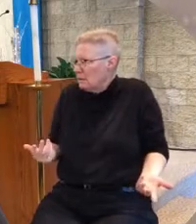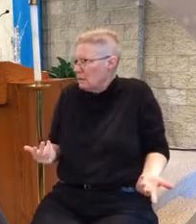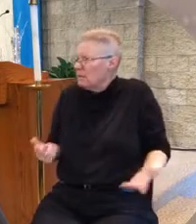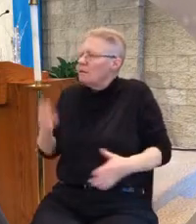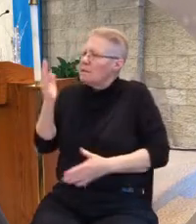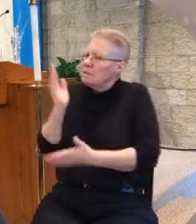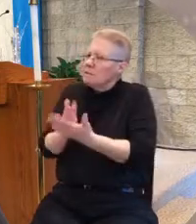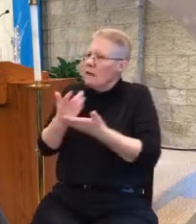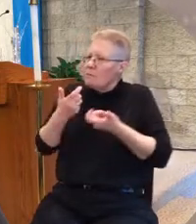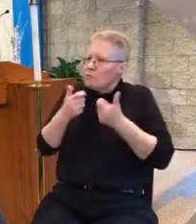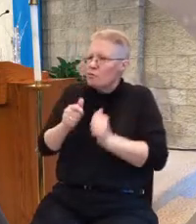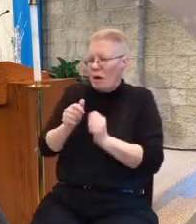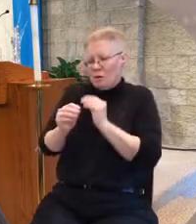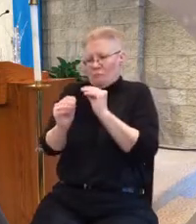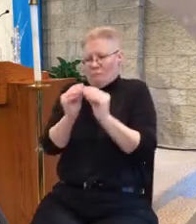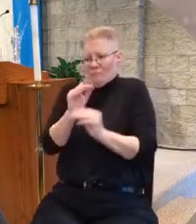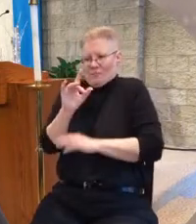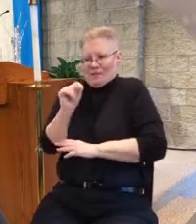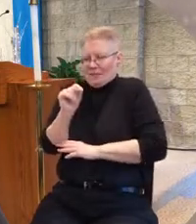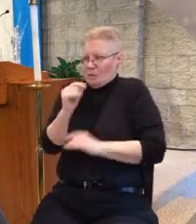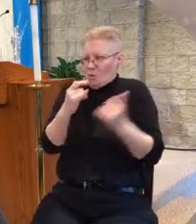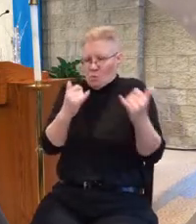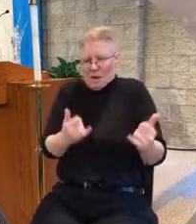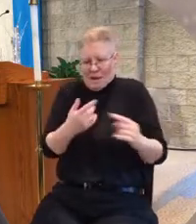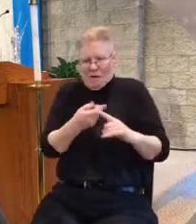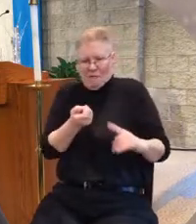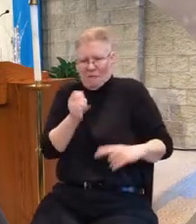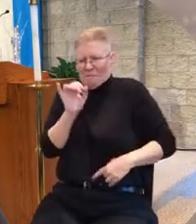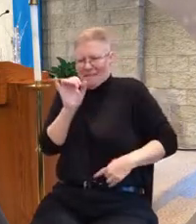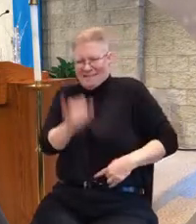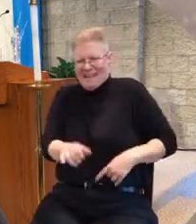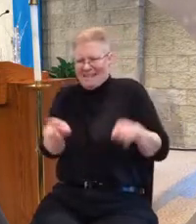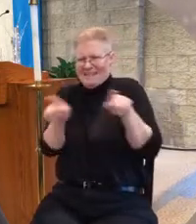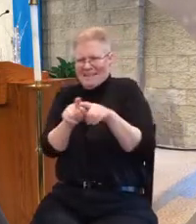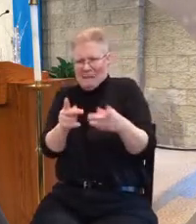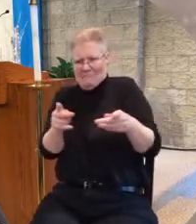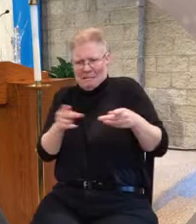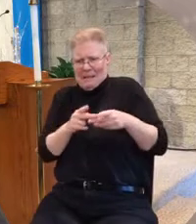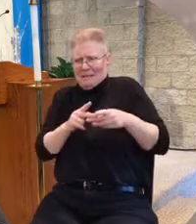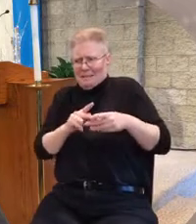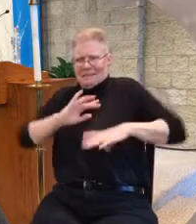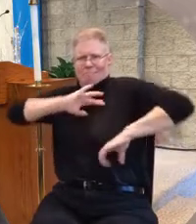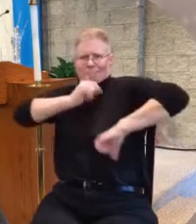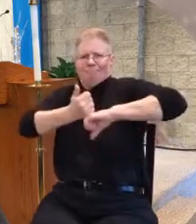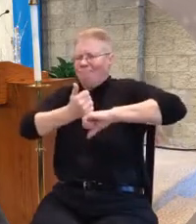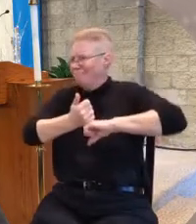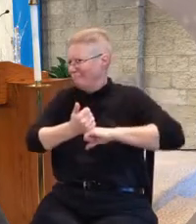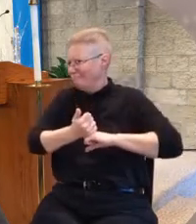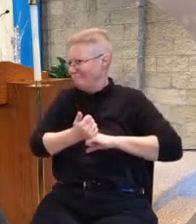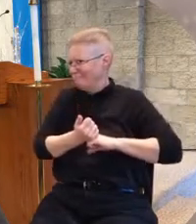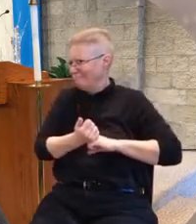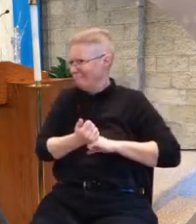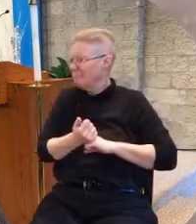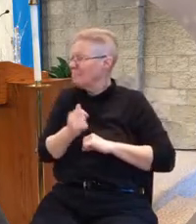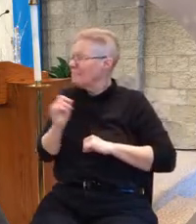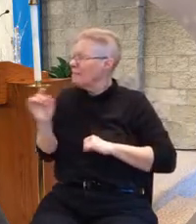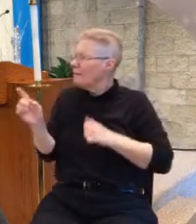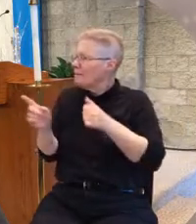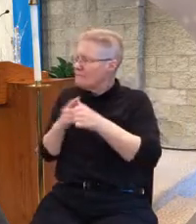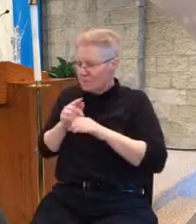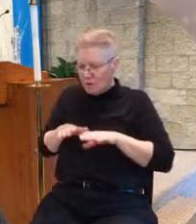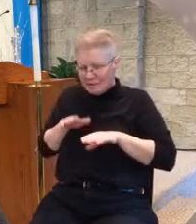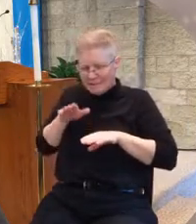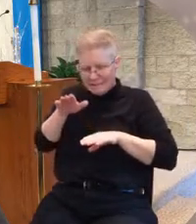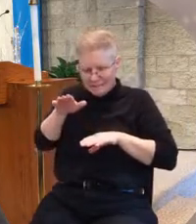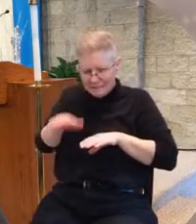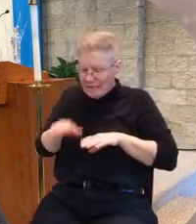now from the place that created it in the first place, as Einstein said. So the first step to the recovery, reawakening,